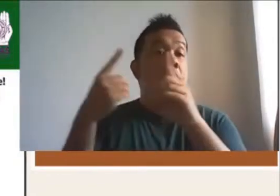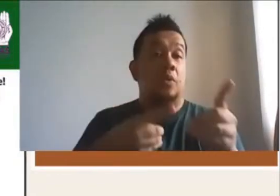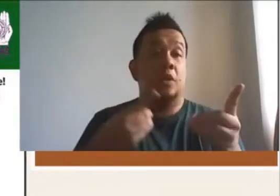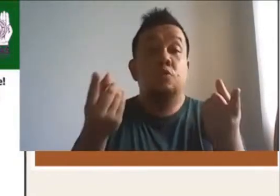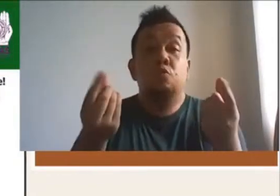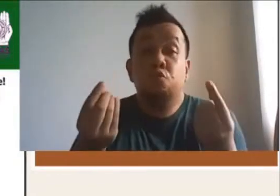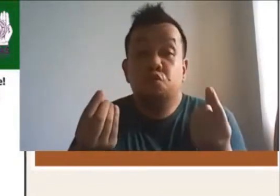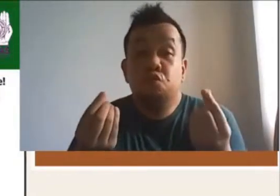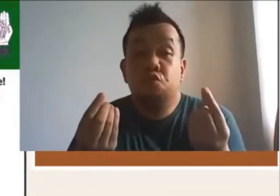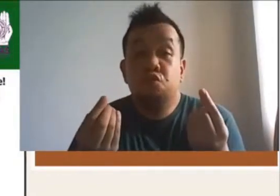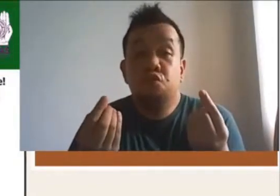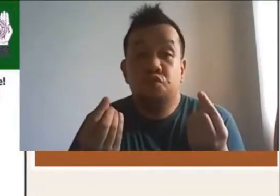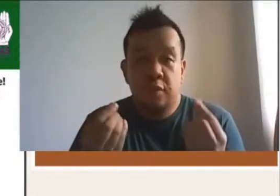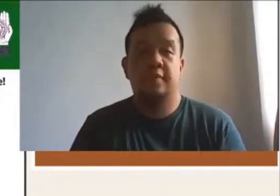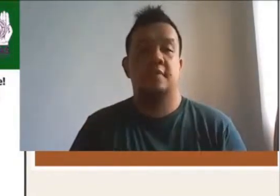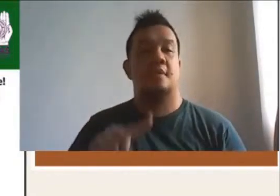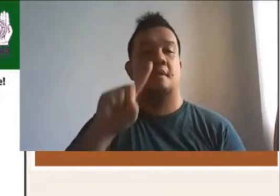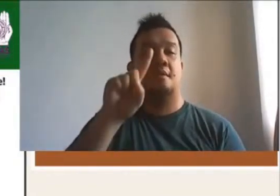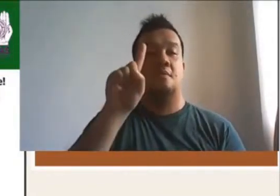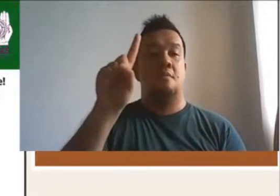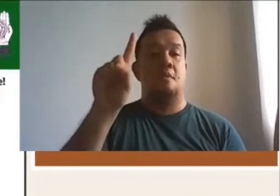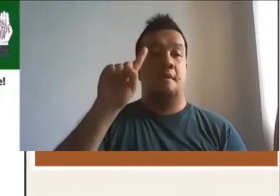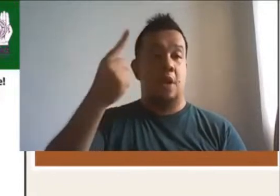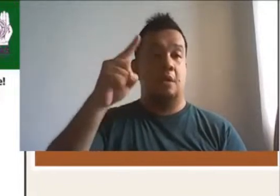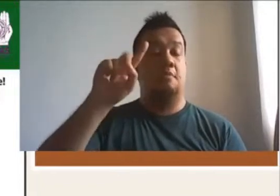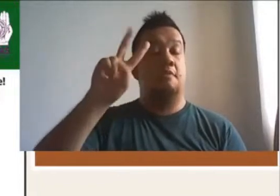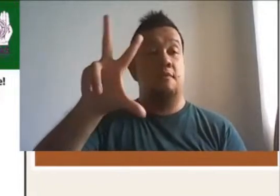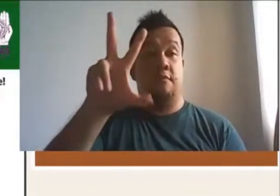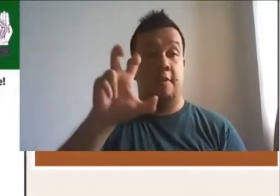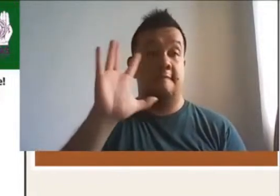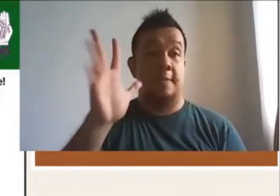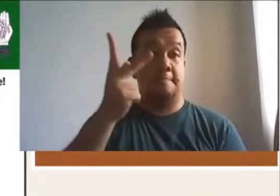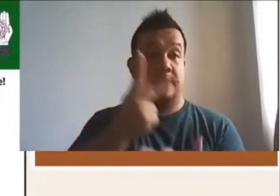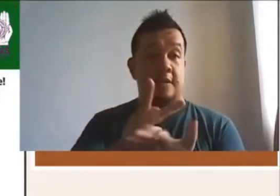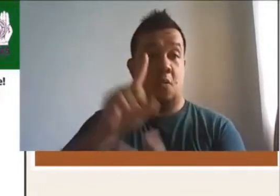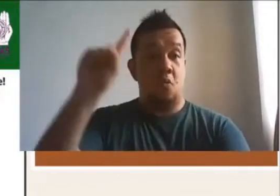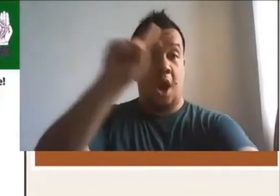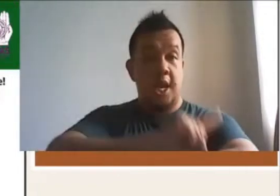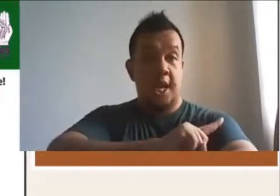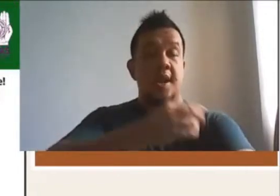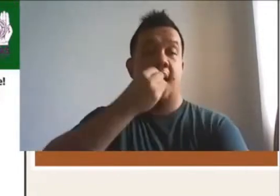There are different packages for the donation. So there's 350, 550.